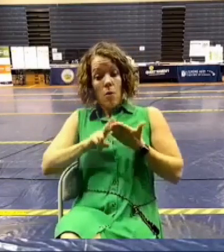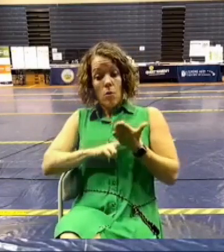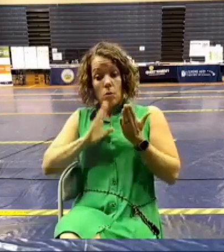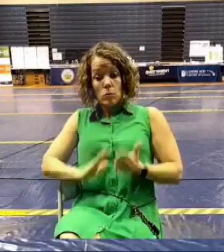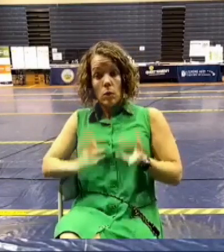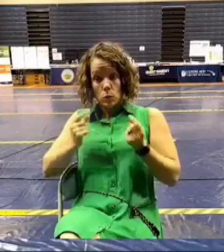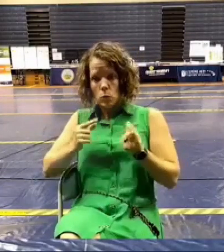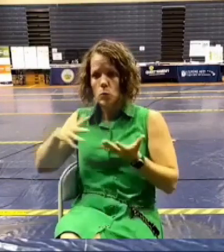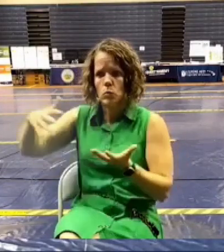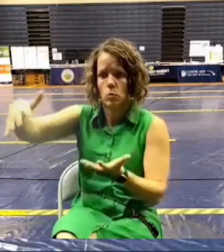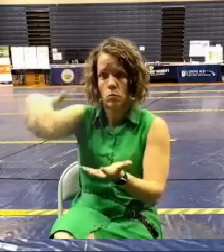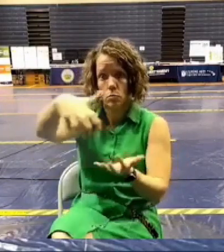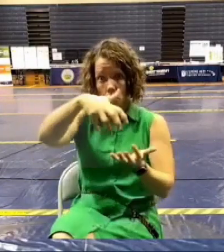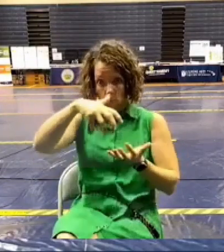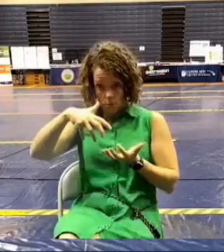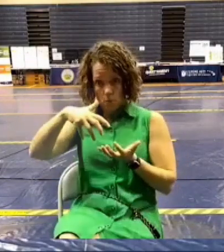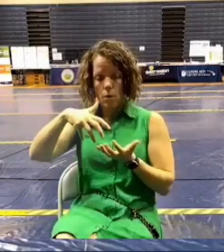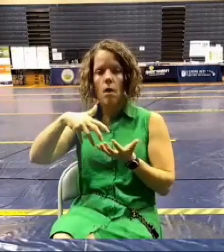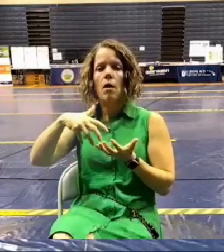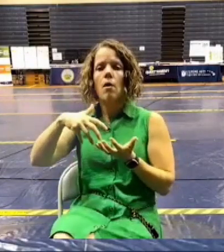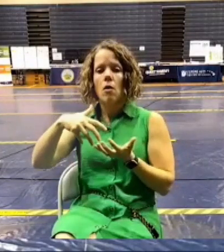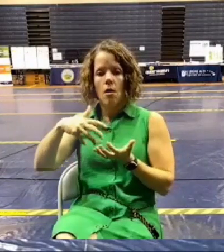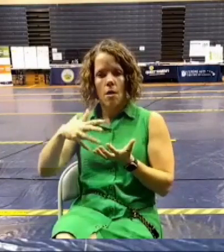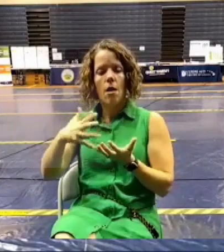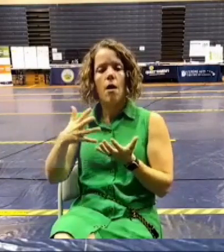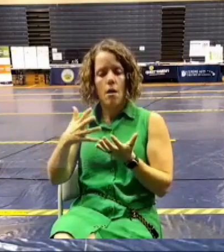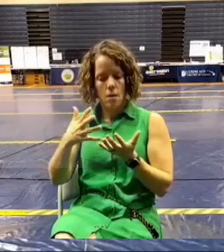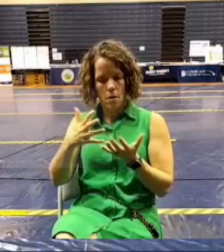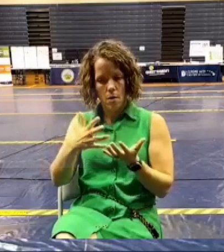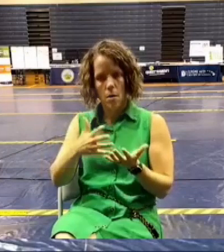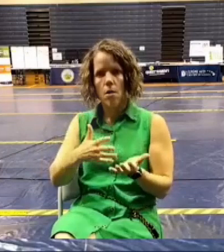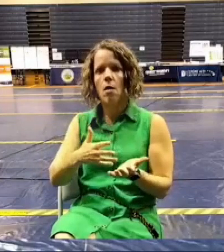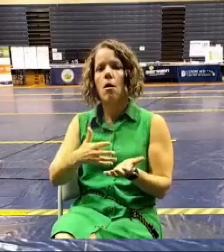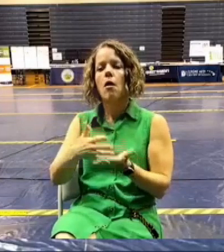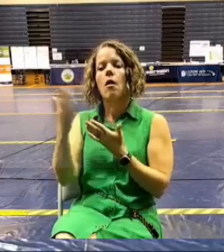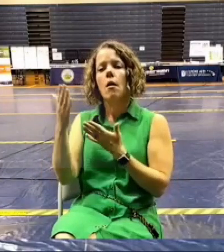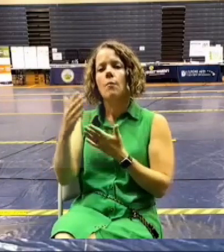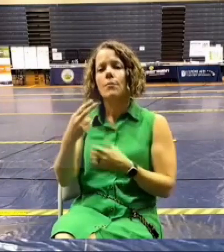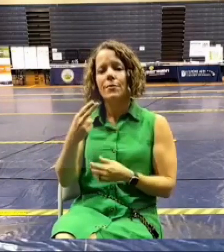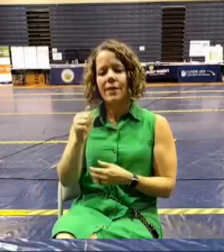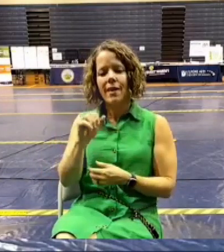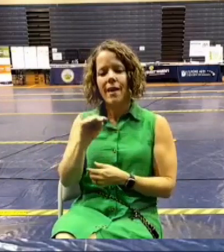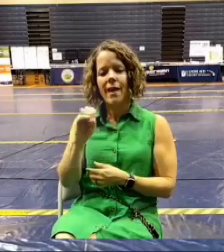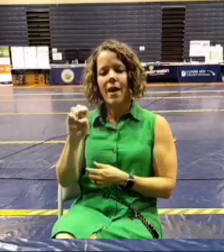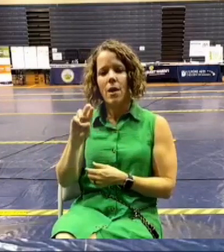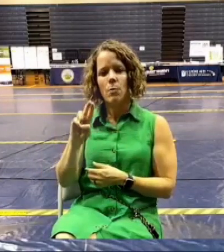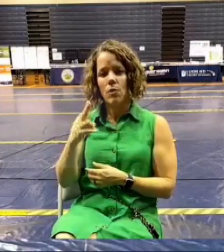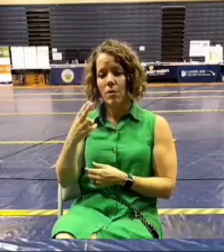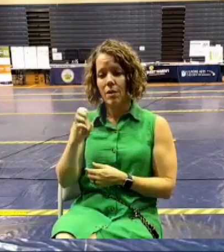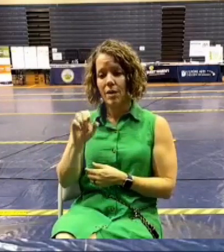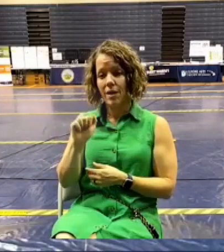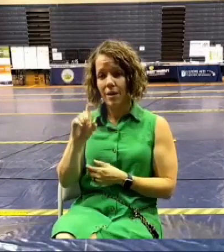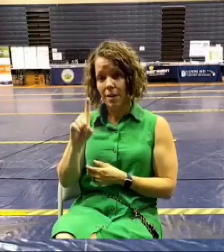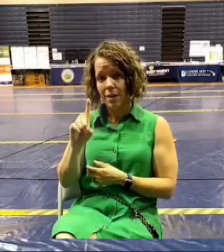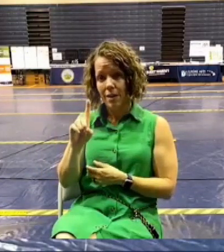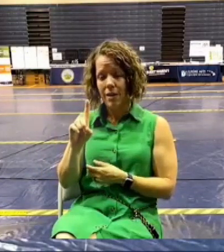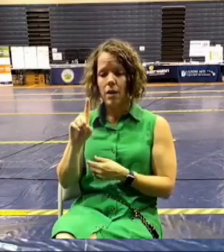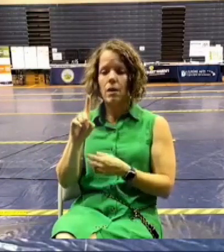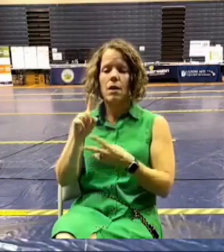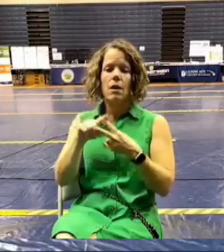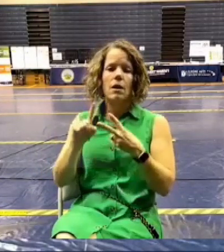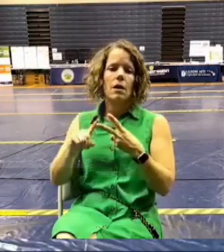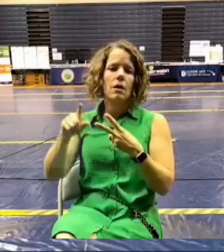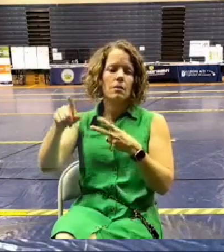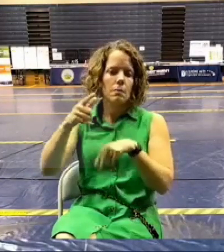will be processing it as it goes out of Lahaina, but we'll go to on Maui, Hammerhead, a couple other places where